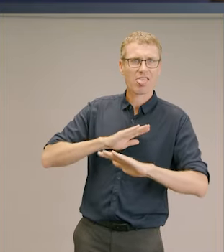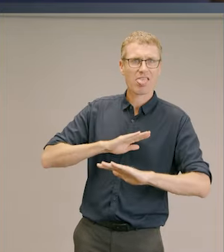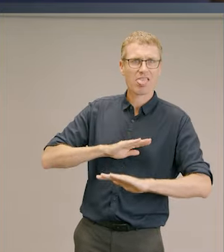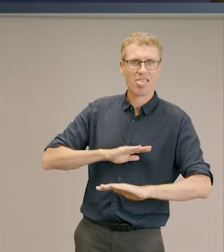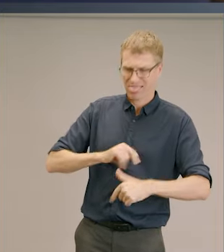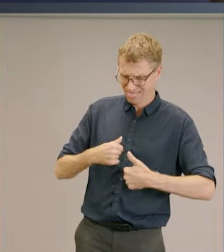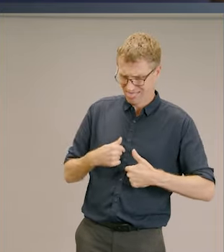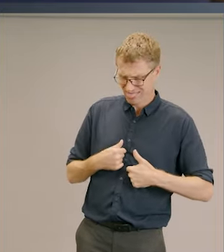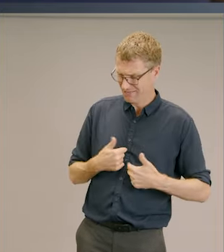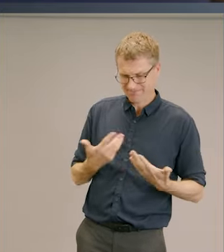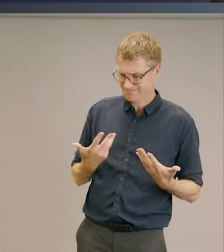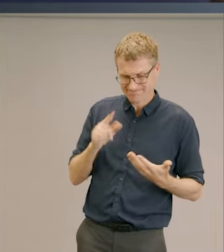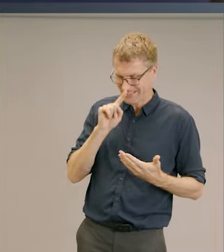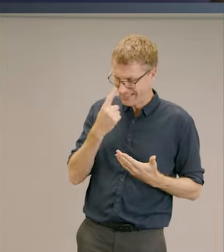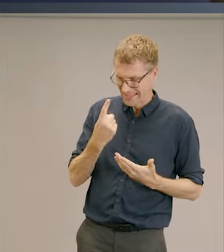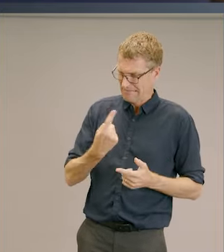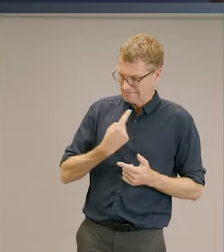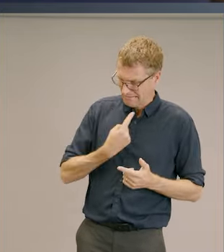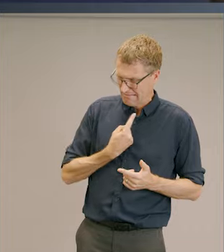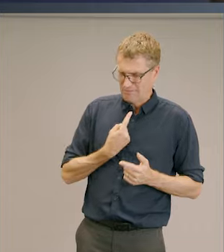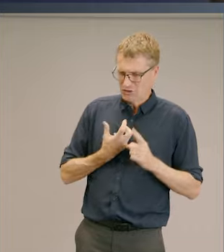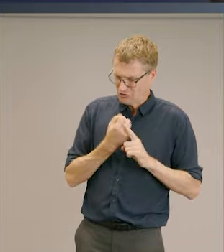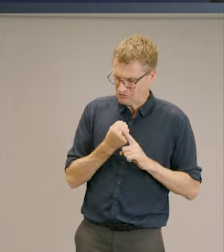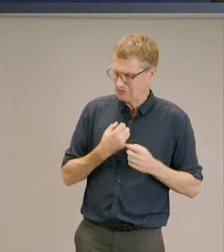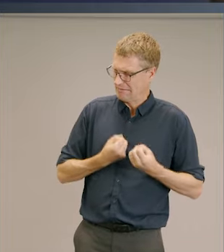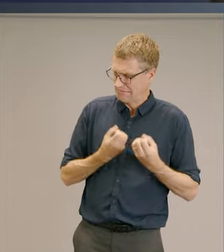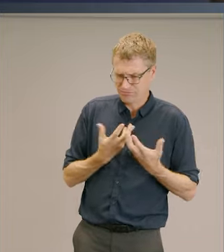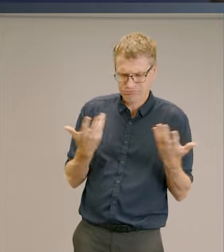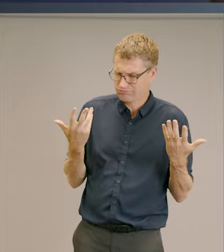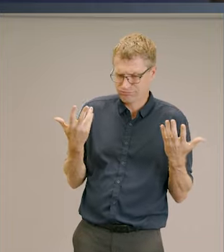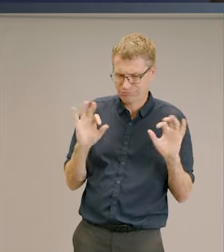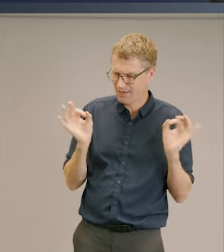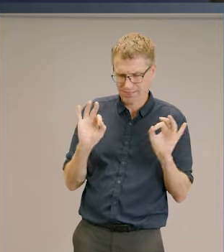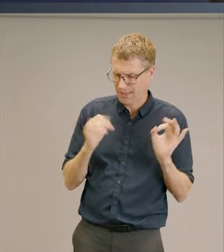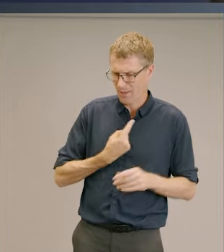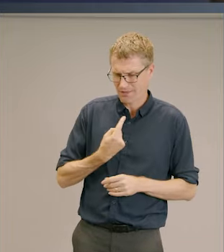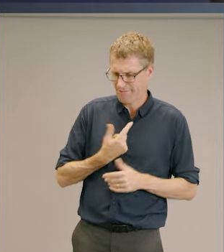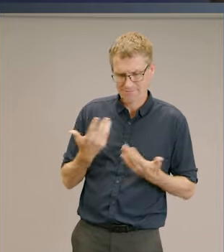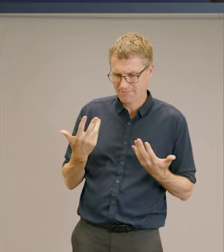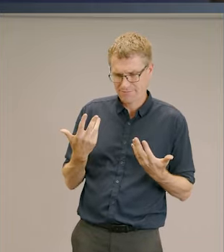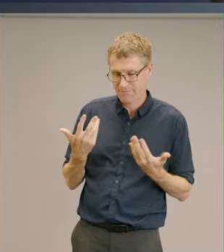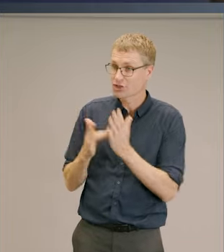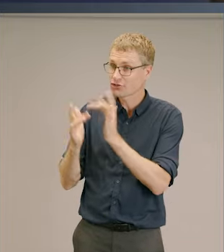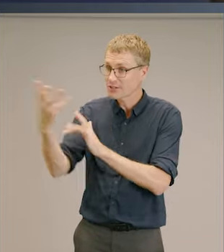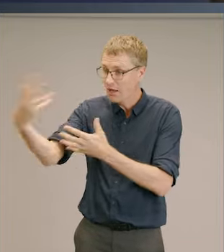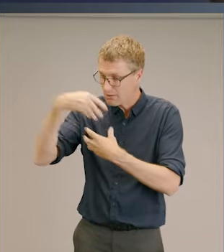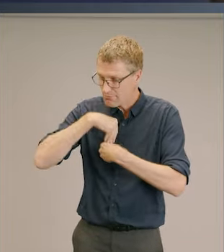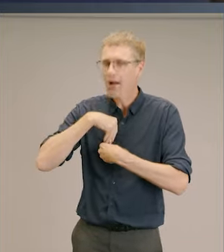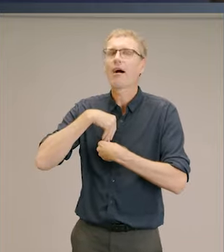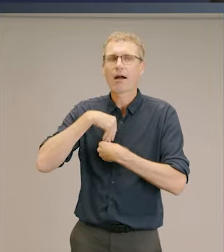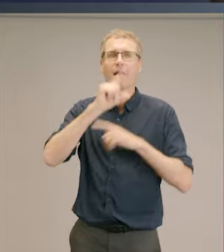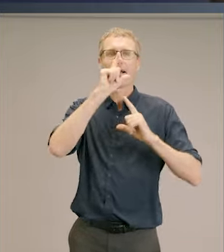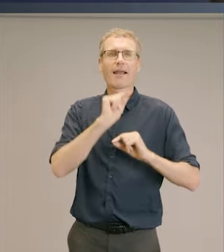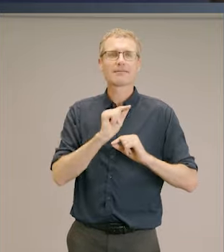I actually feel and the more I realize that I've come to the end of what I can do and what I can give, because what I can do and give is